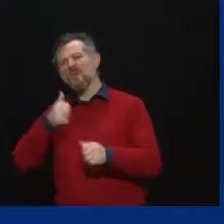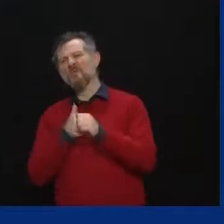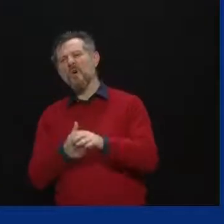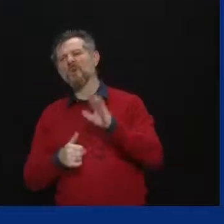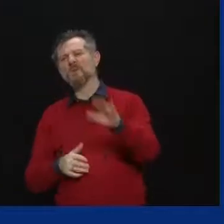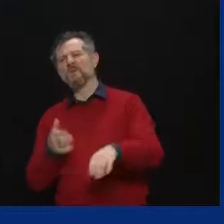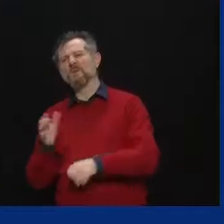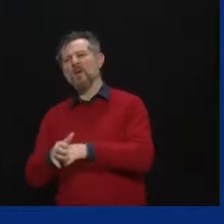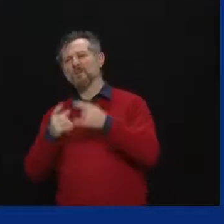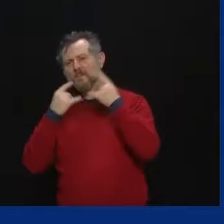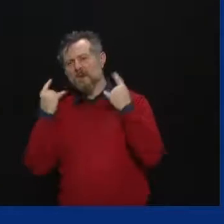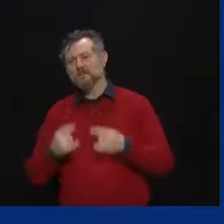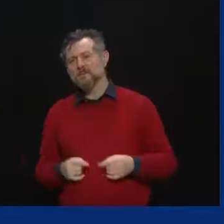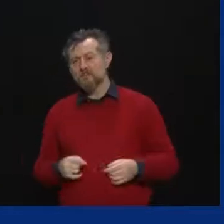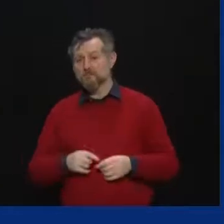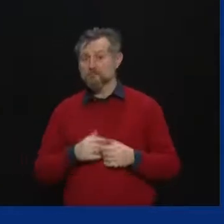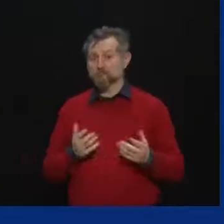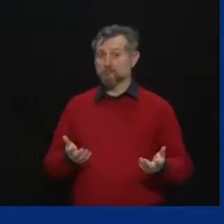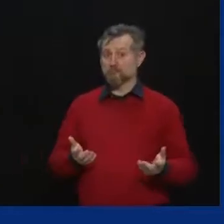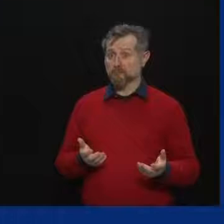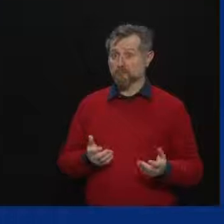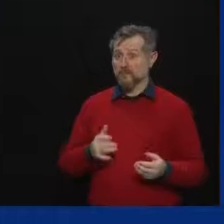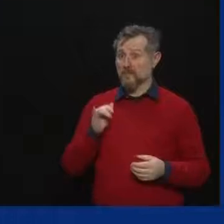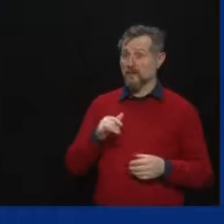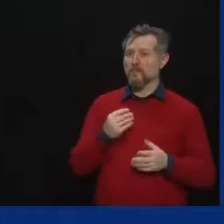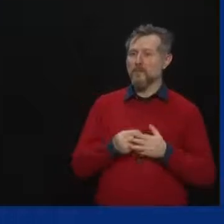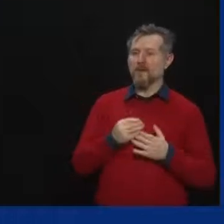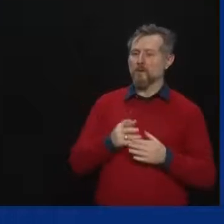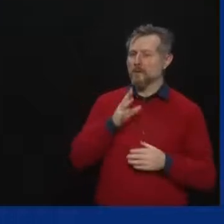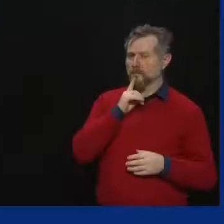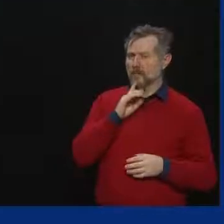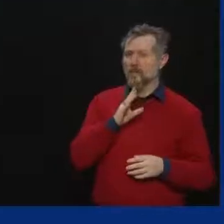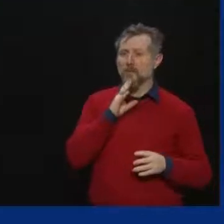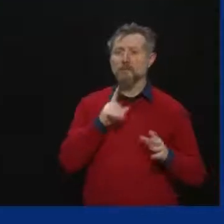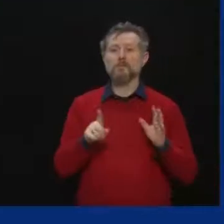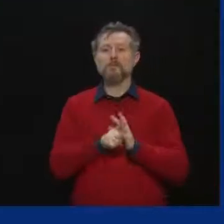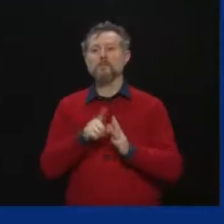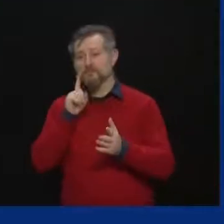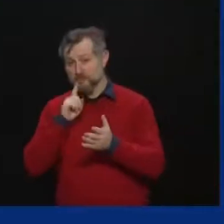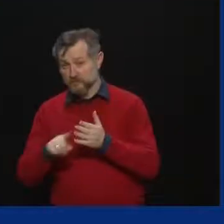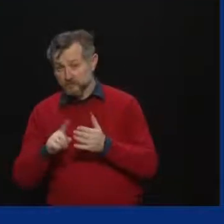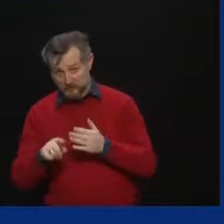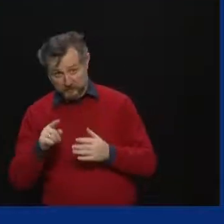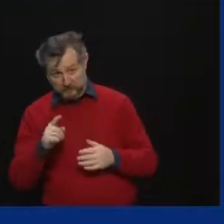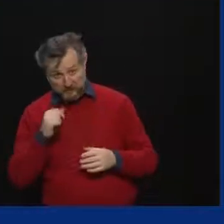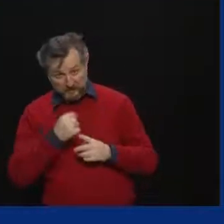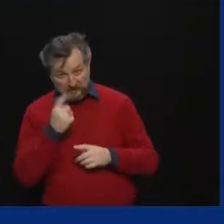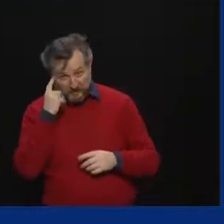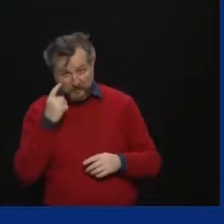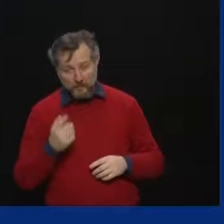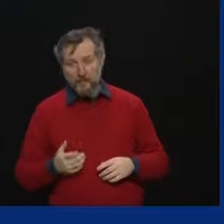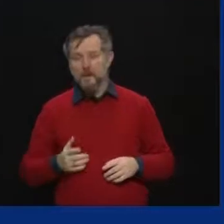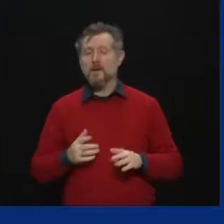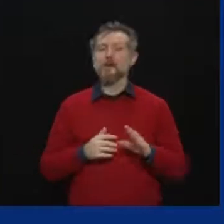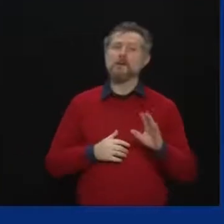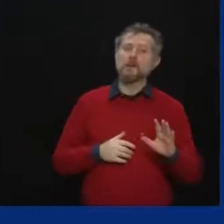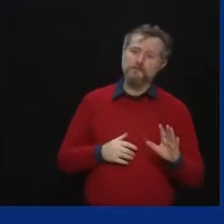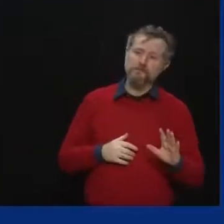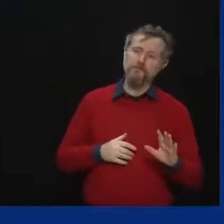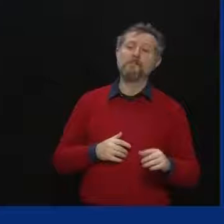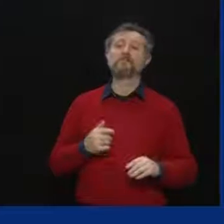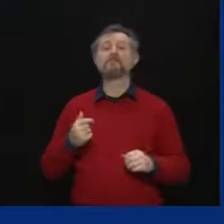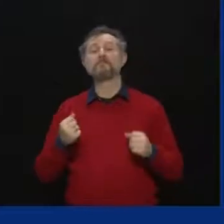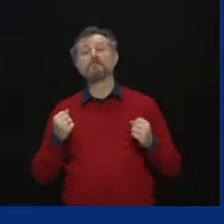where specifically the spot checks, not the money, the spot checks would make the most sense? I think what we're ignoring is that